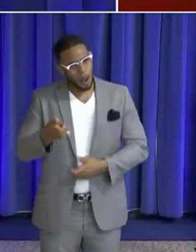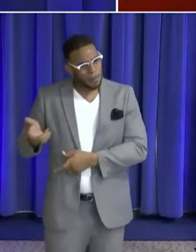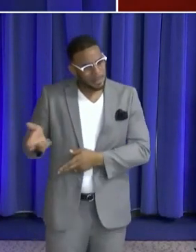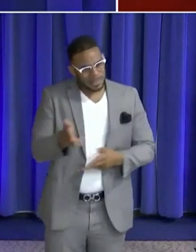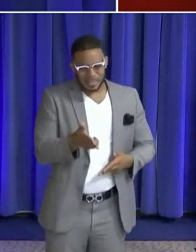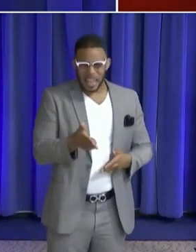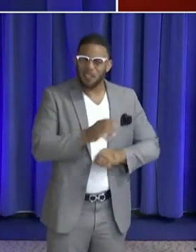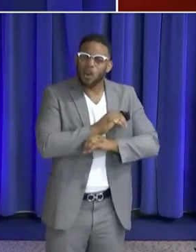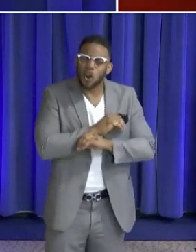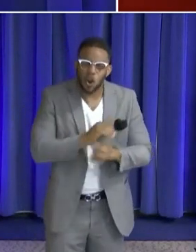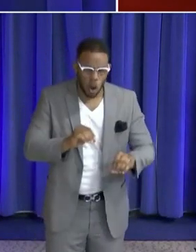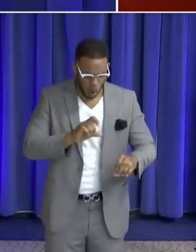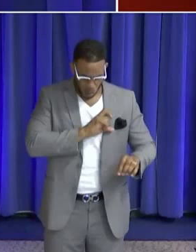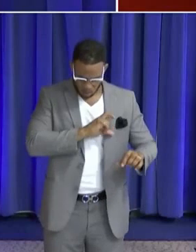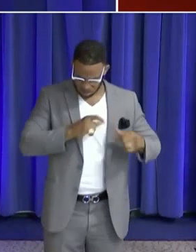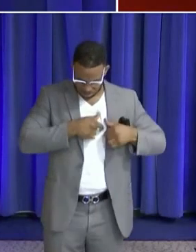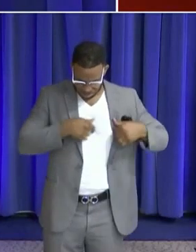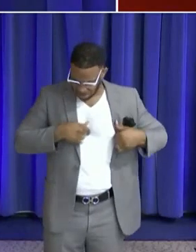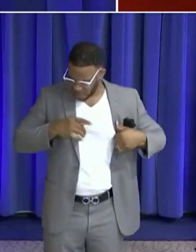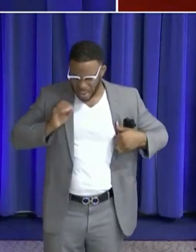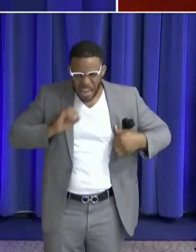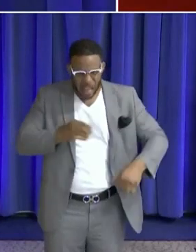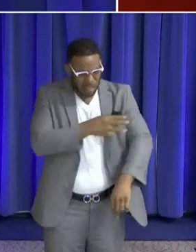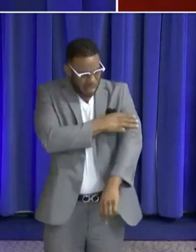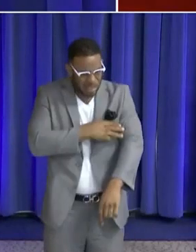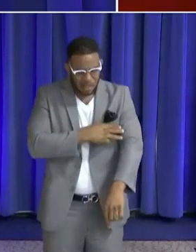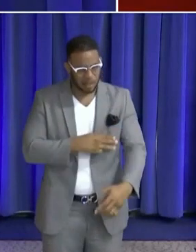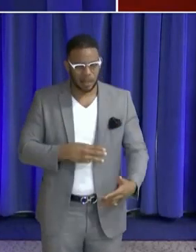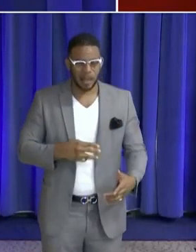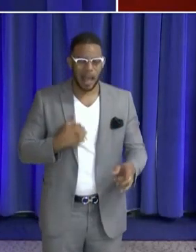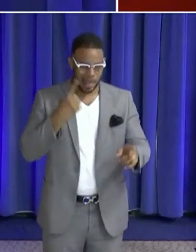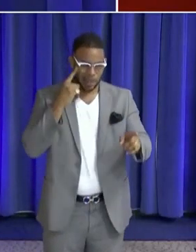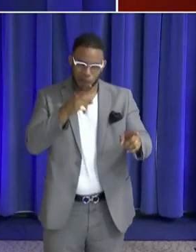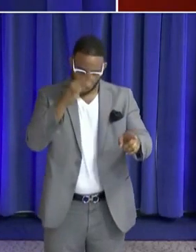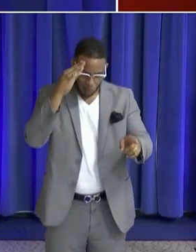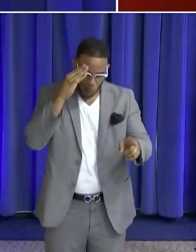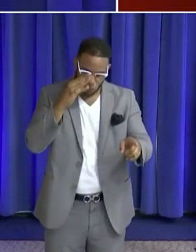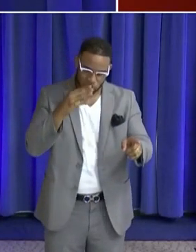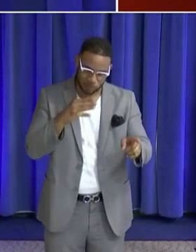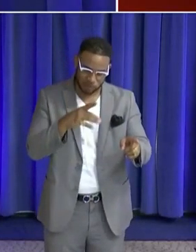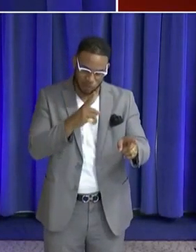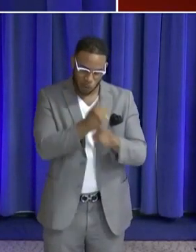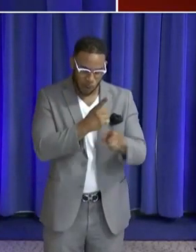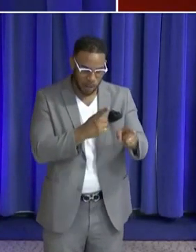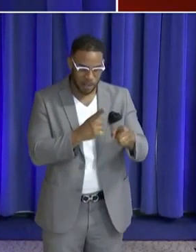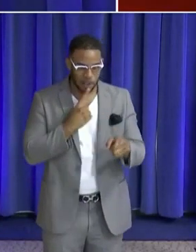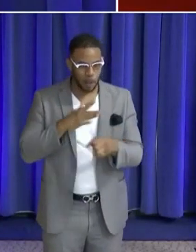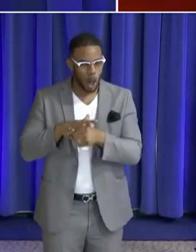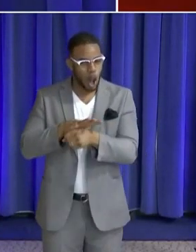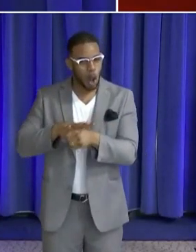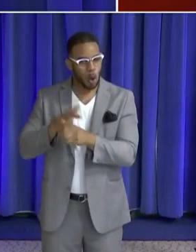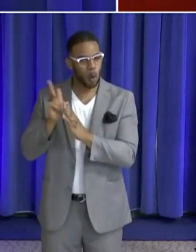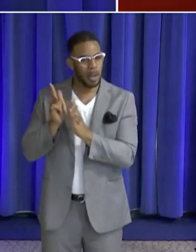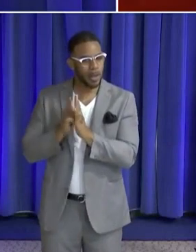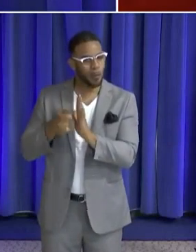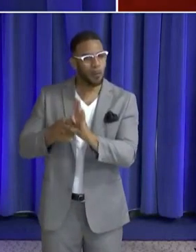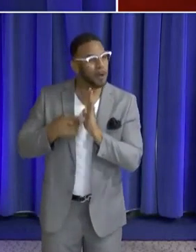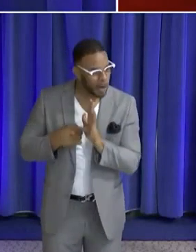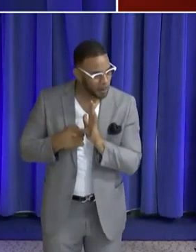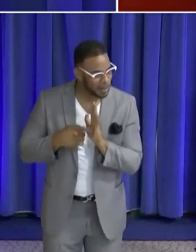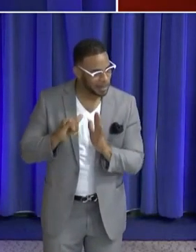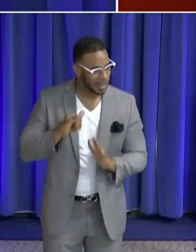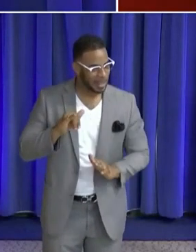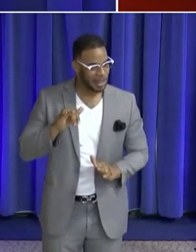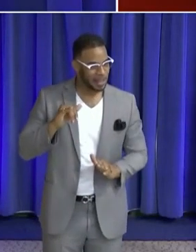they have no insignias. They don't have badges. You don't know. Yeah, that's. I think you know too. For there's a local legal requirement that the